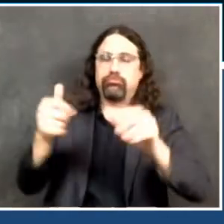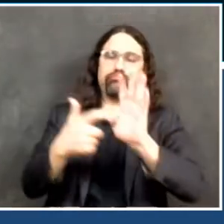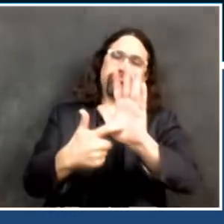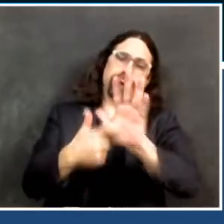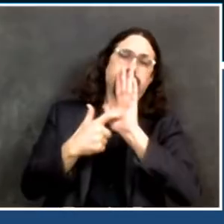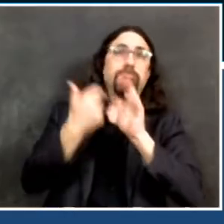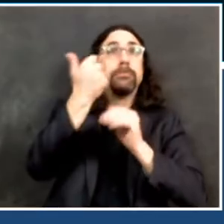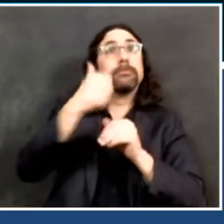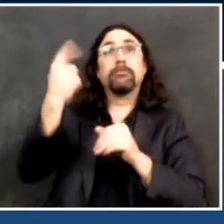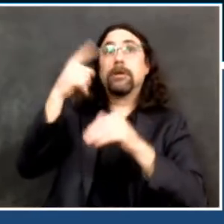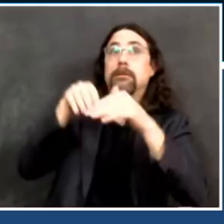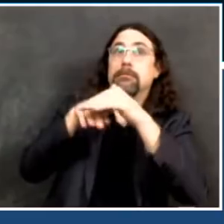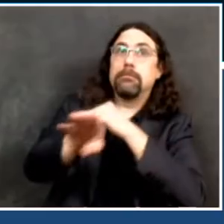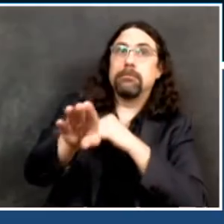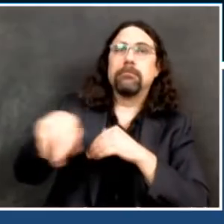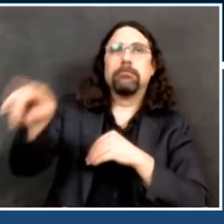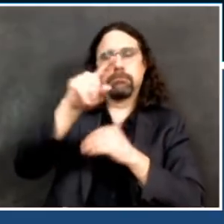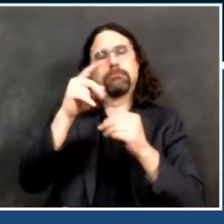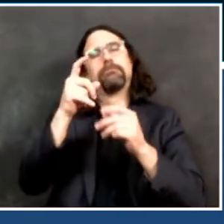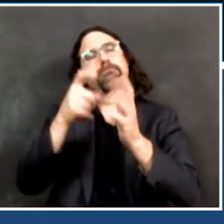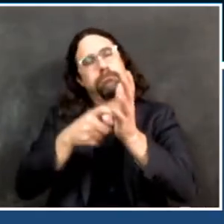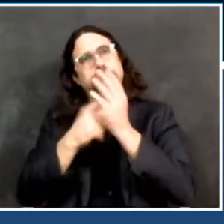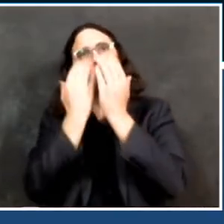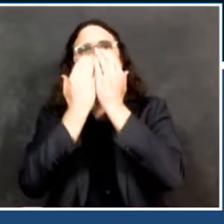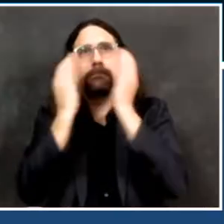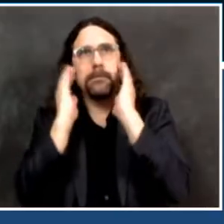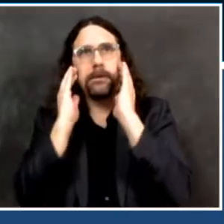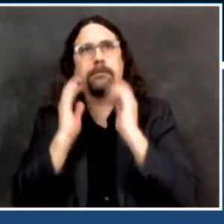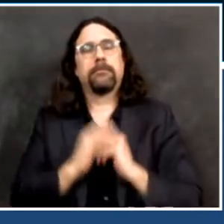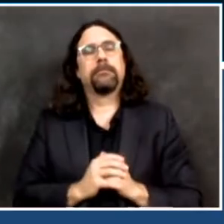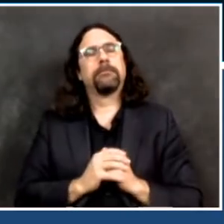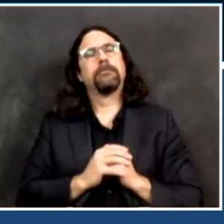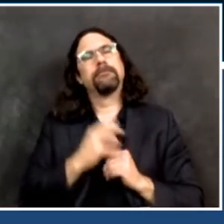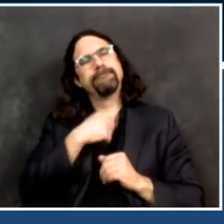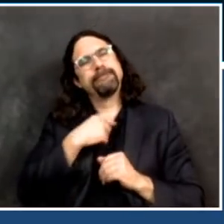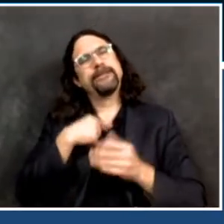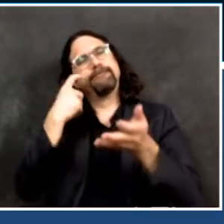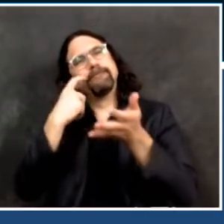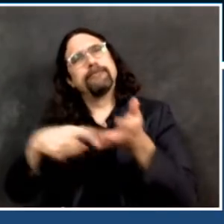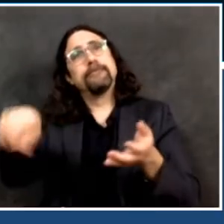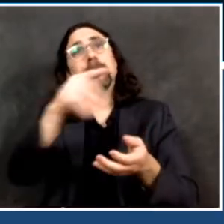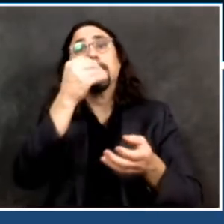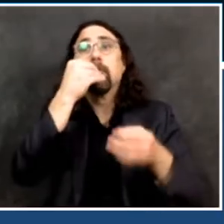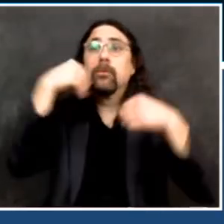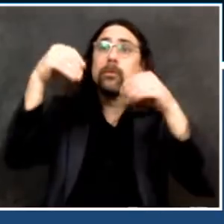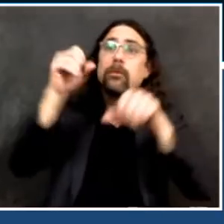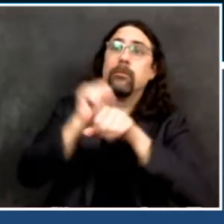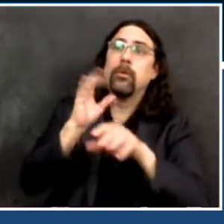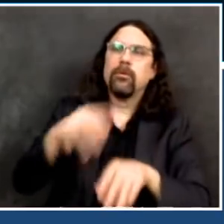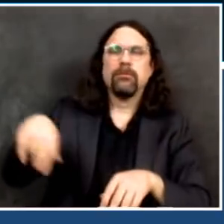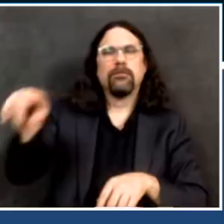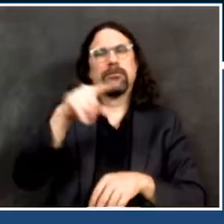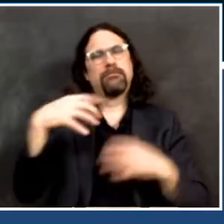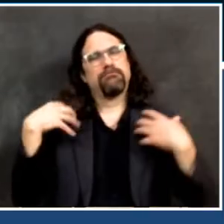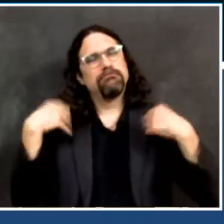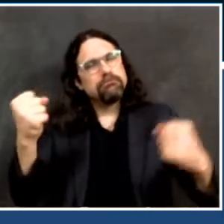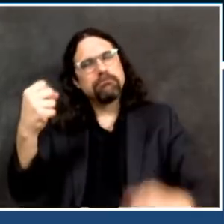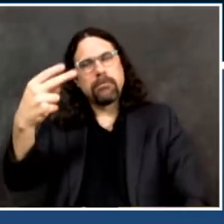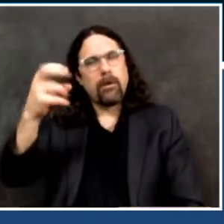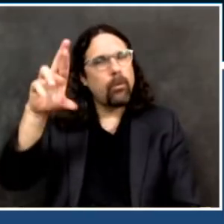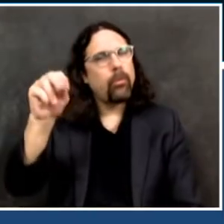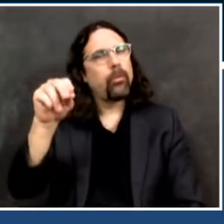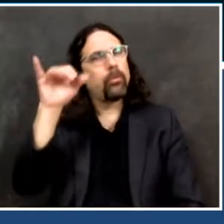doing amazing work. We are also focused on the fact that we need to prevent store closures. One